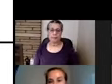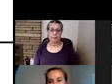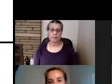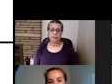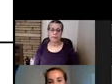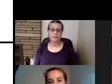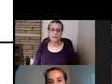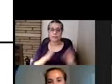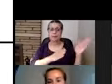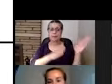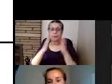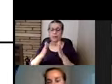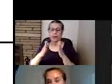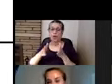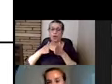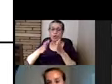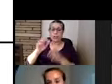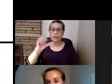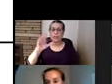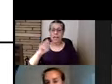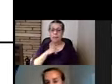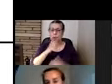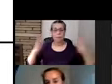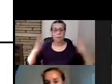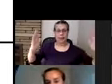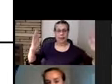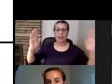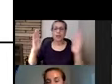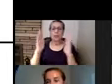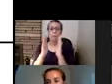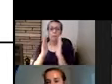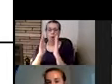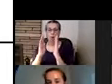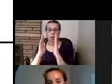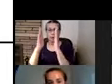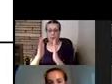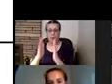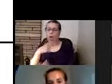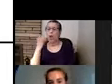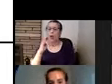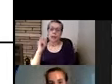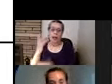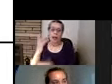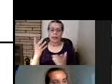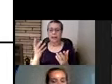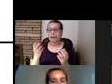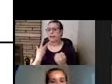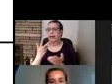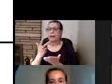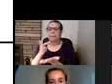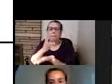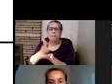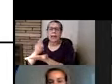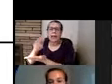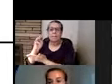Streetscape fare vending machines are a smaller version of the station fare vending machine, resembling a multi-space parking meter.